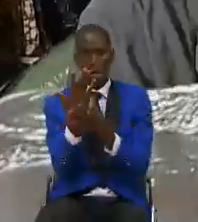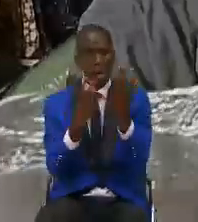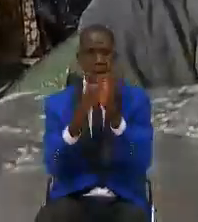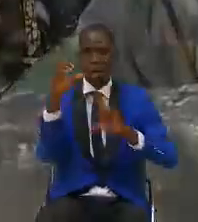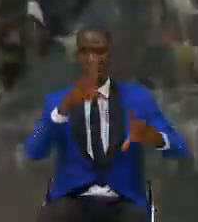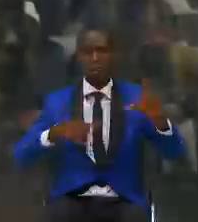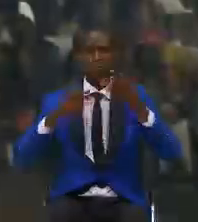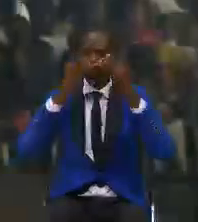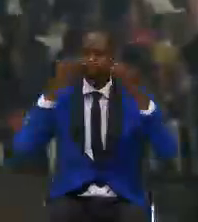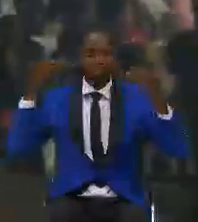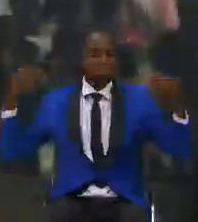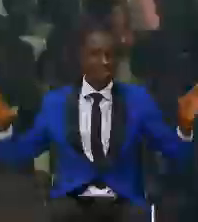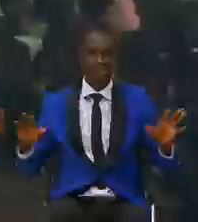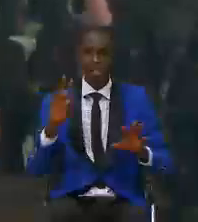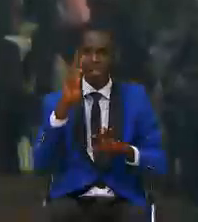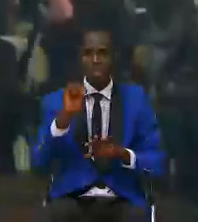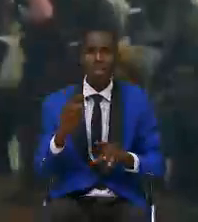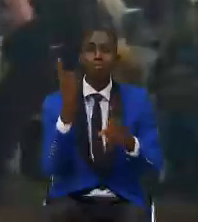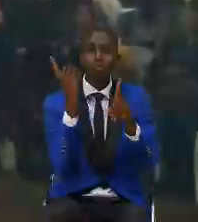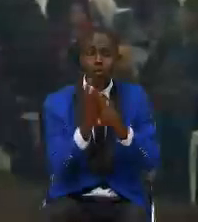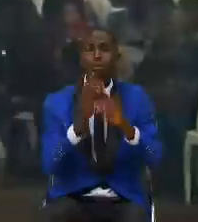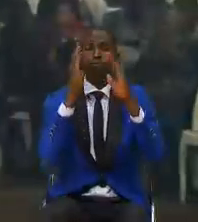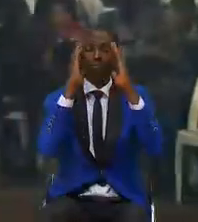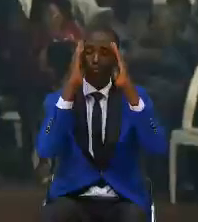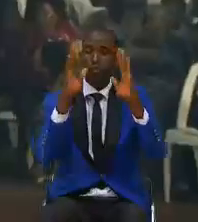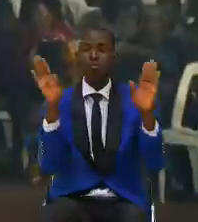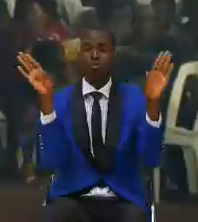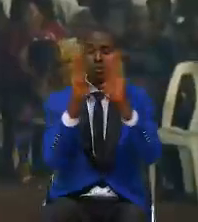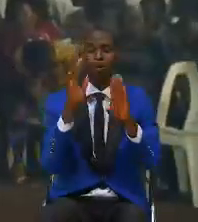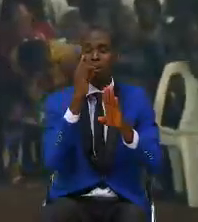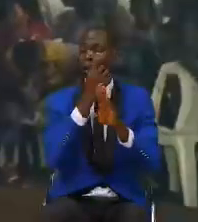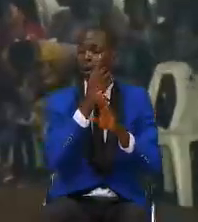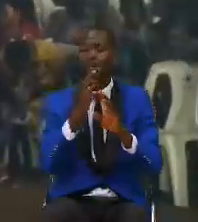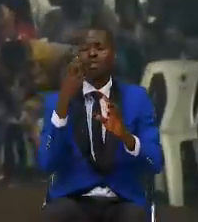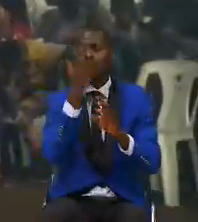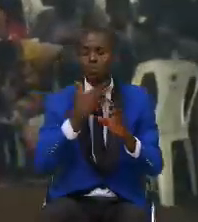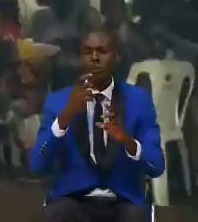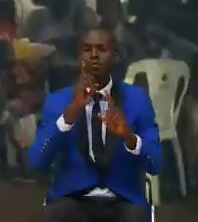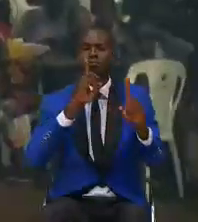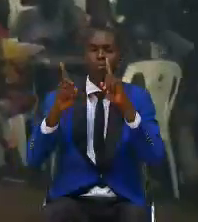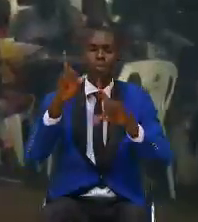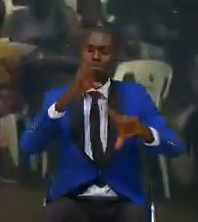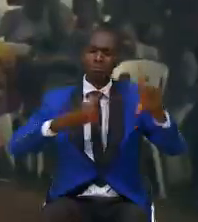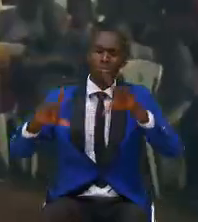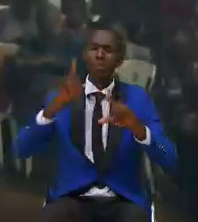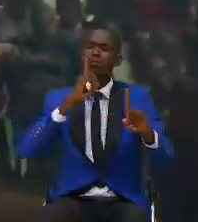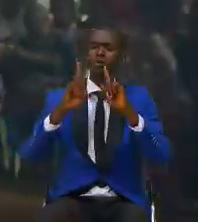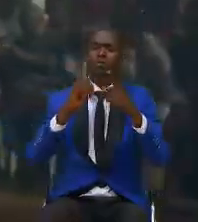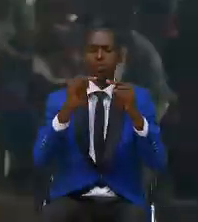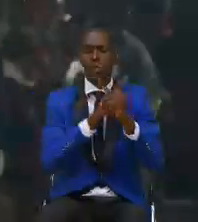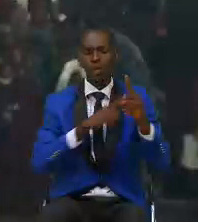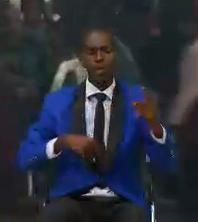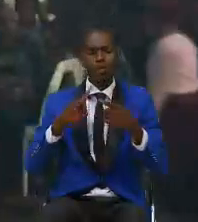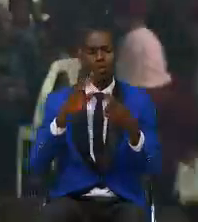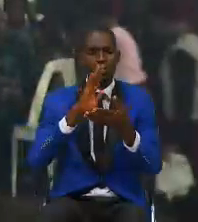come to your life. Righteousness will come to your life. You will no more continue in your smoking, in your drinking, in your